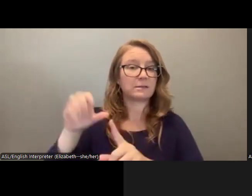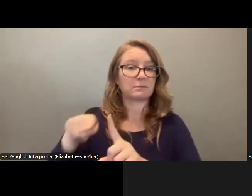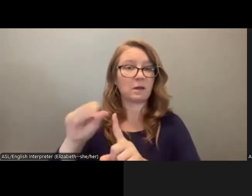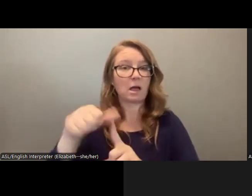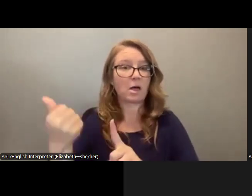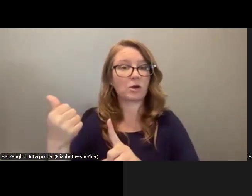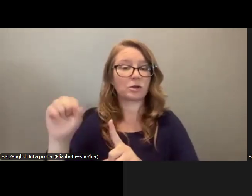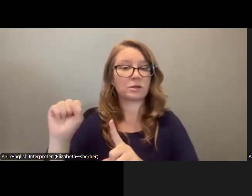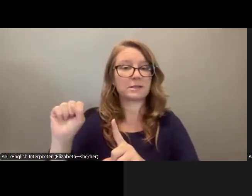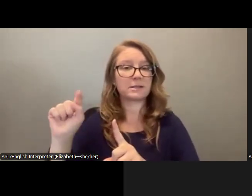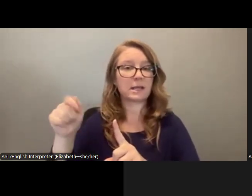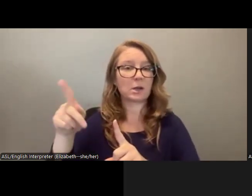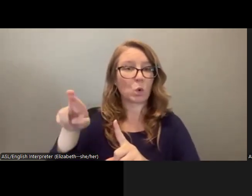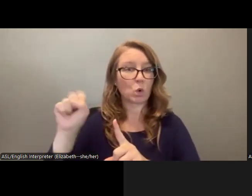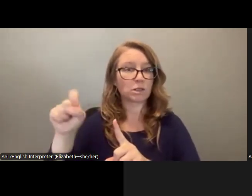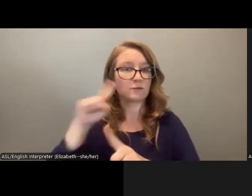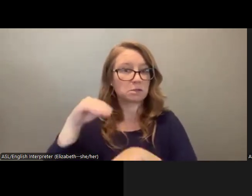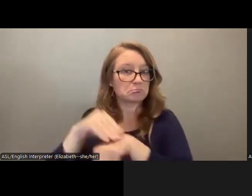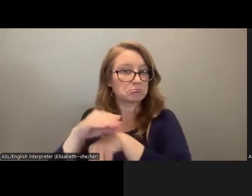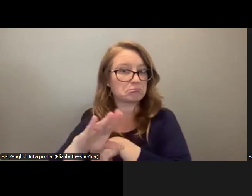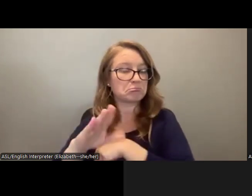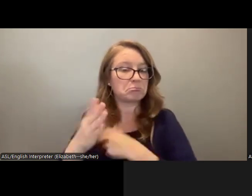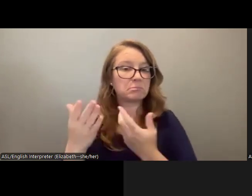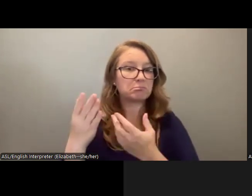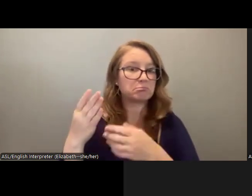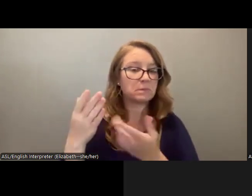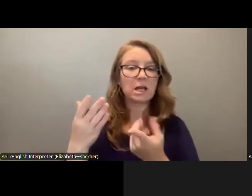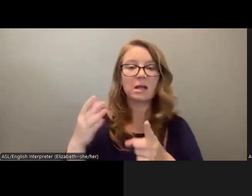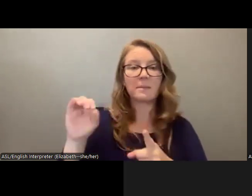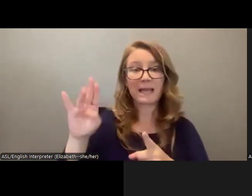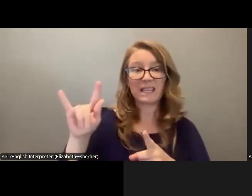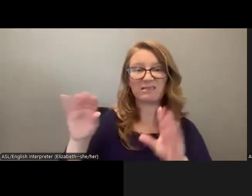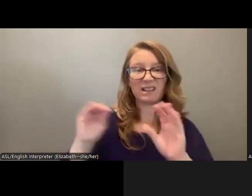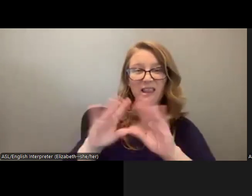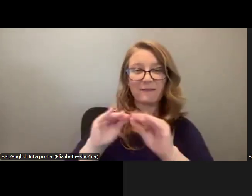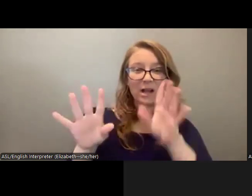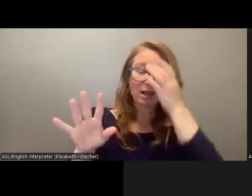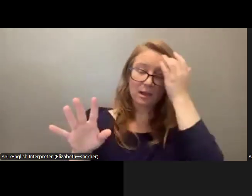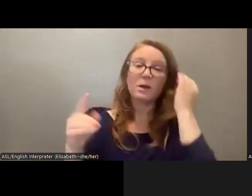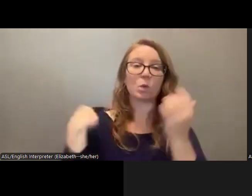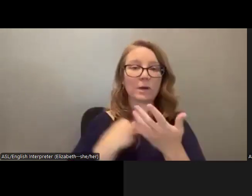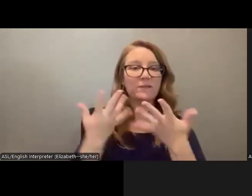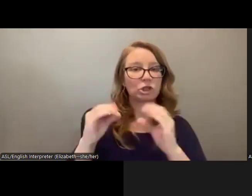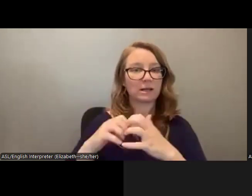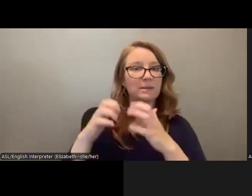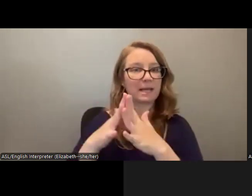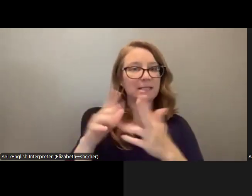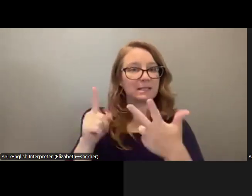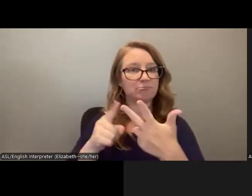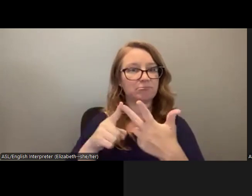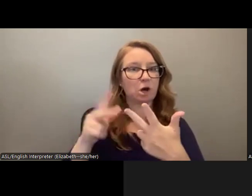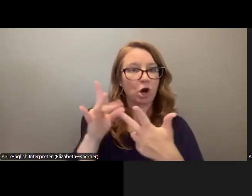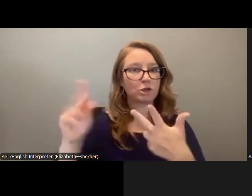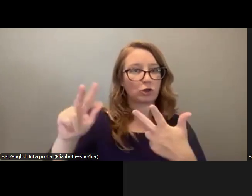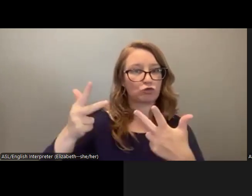in? Sure. And so just to clarify, I think we have implemented option 3, and this was really